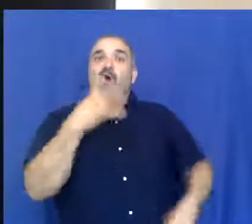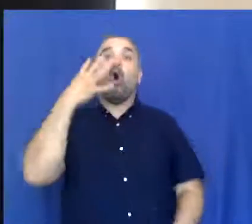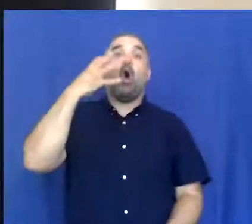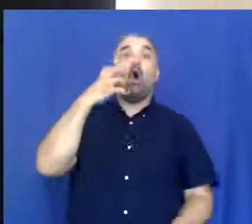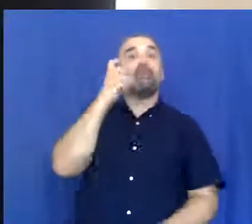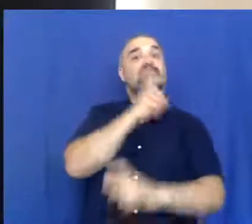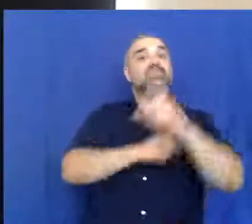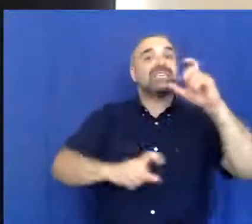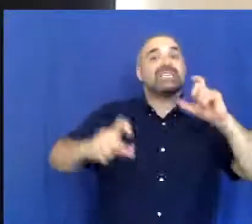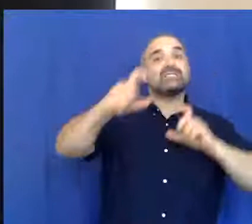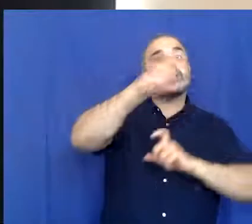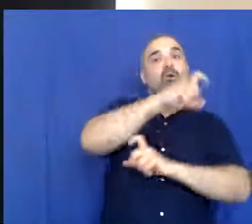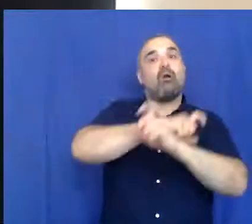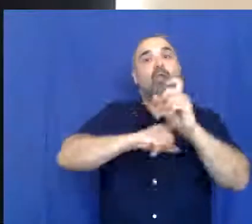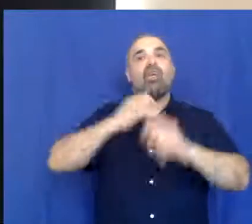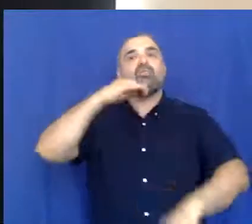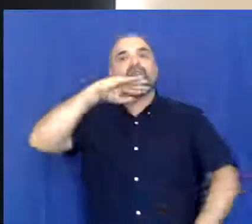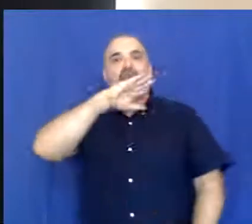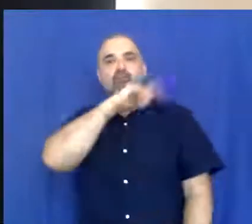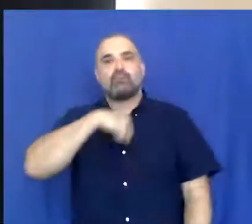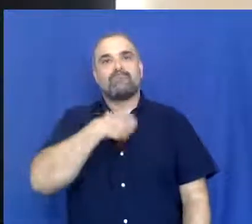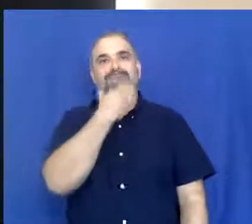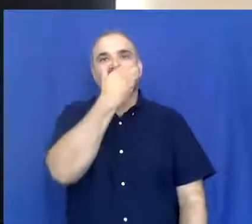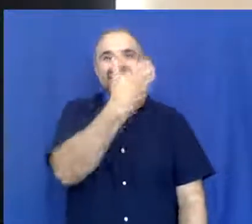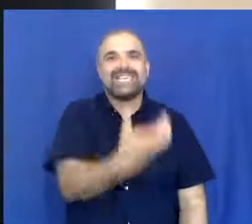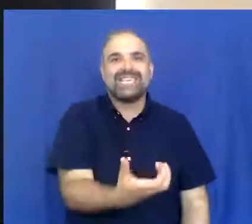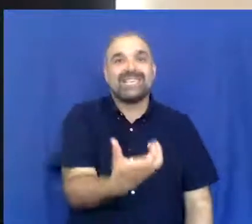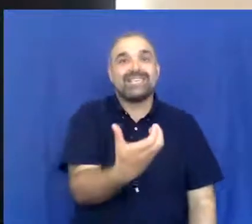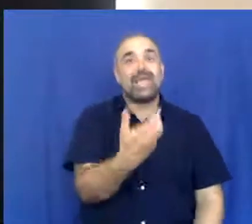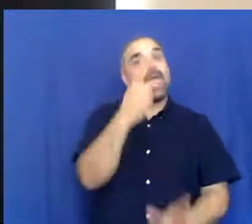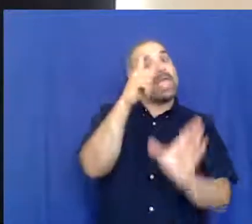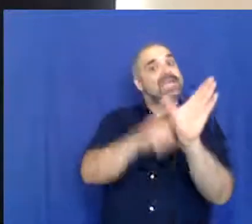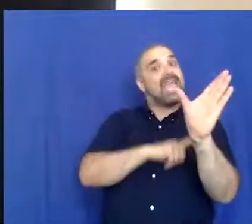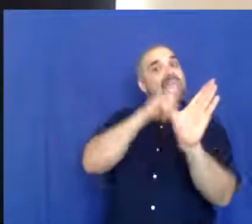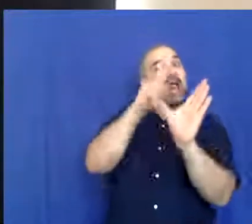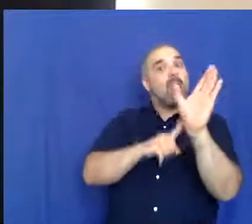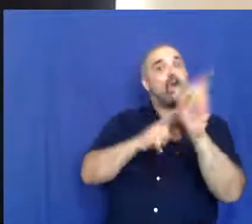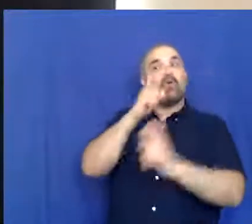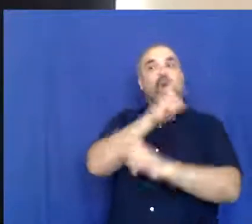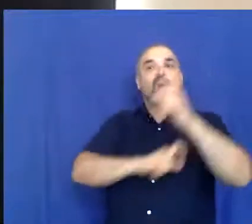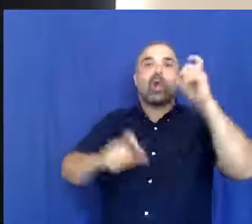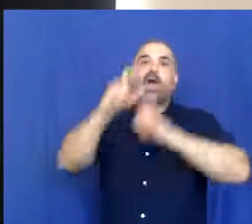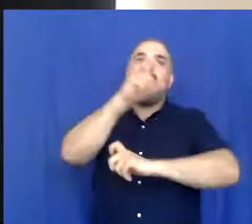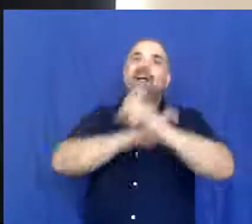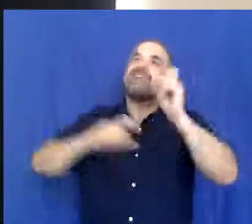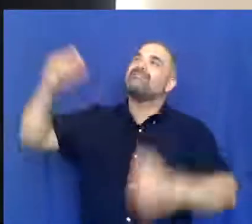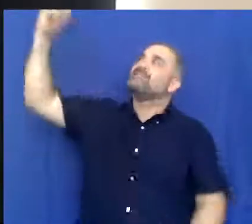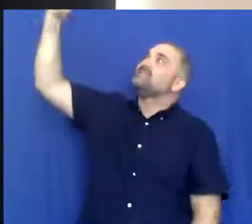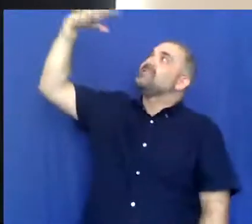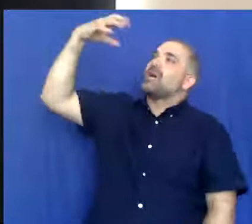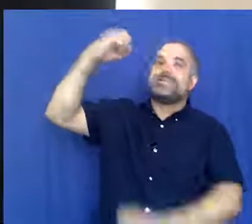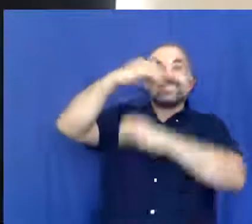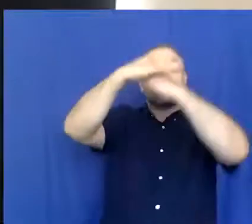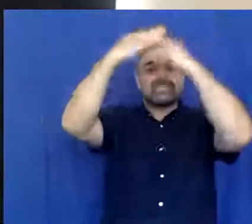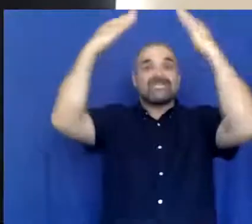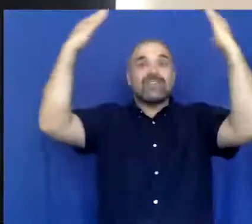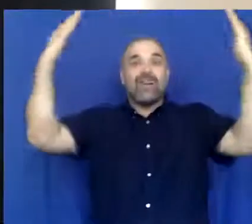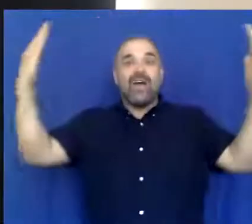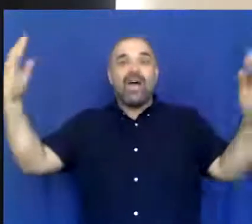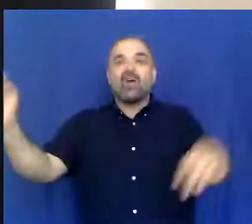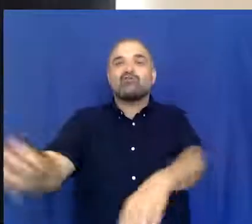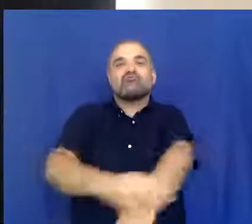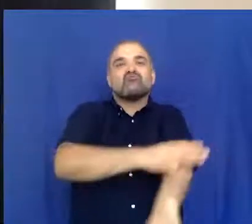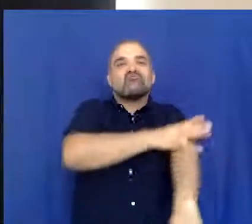treat. Orange is the colour of the fruit that I eat. Yellow is the colour of the sun in